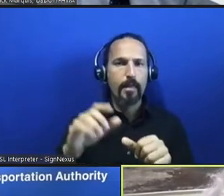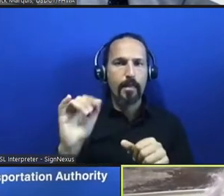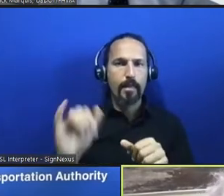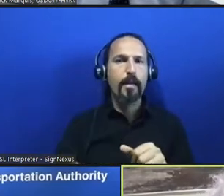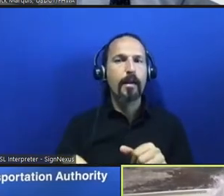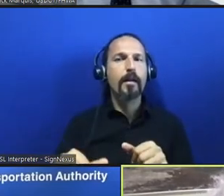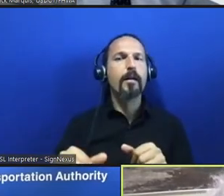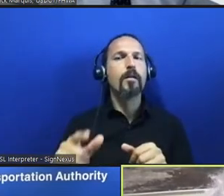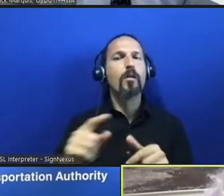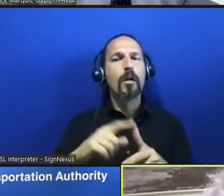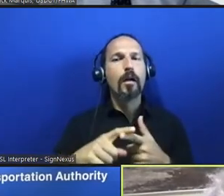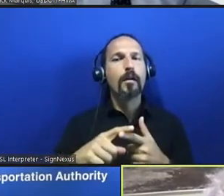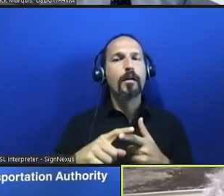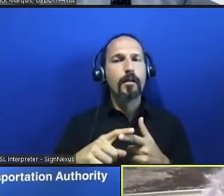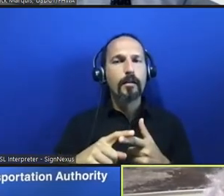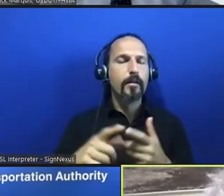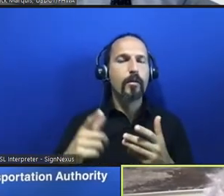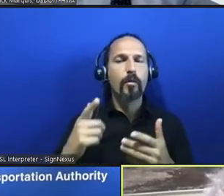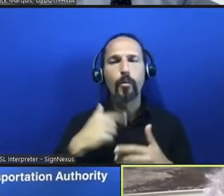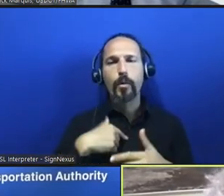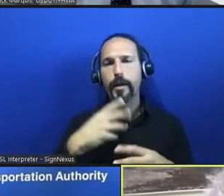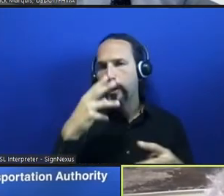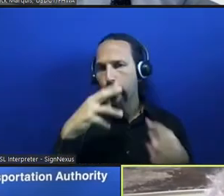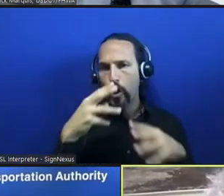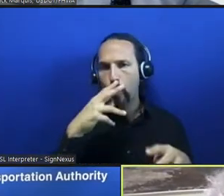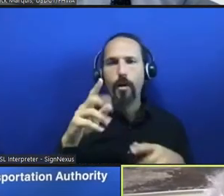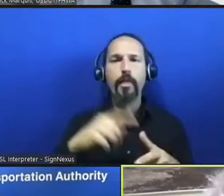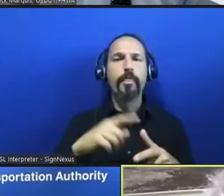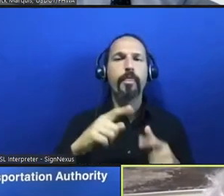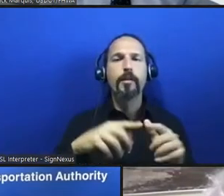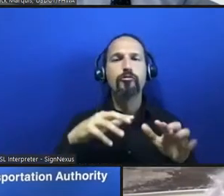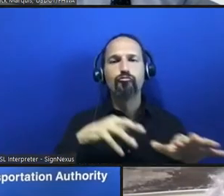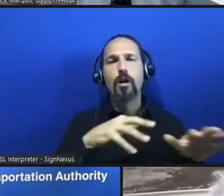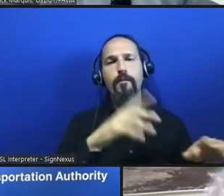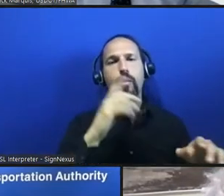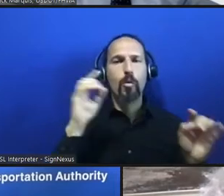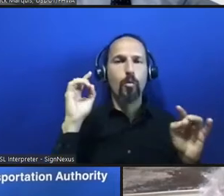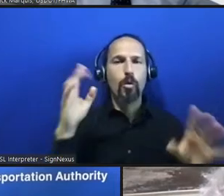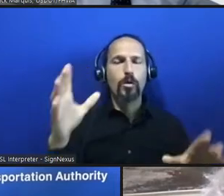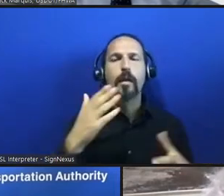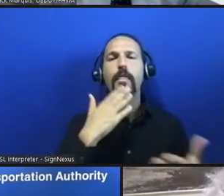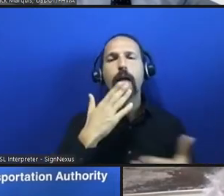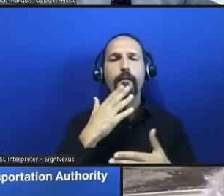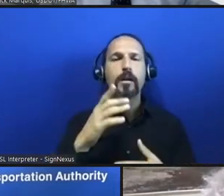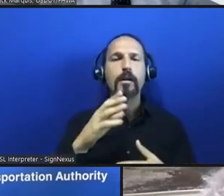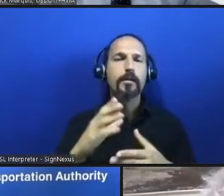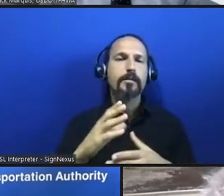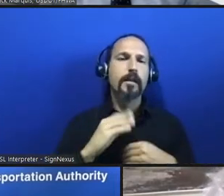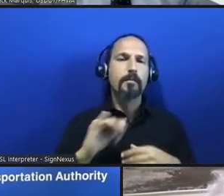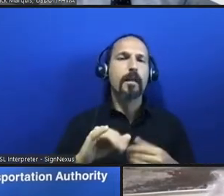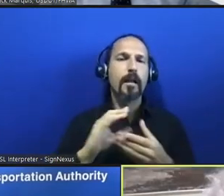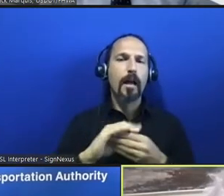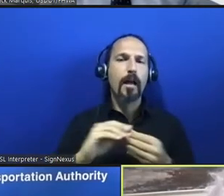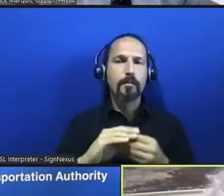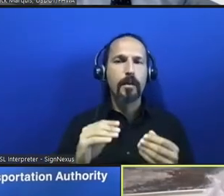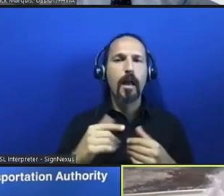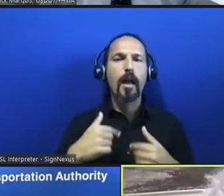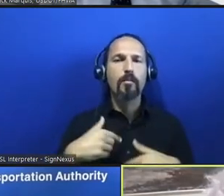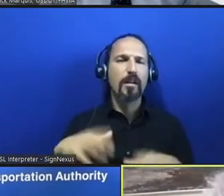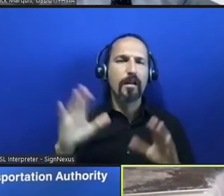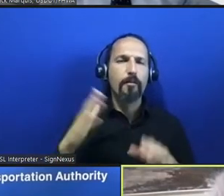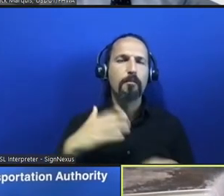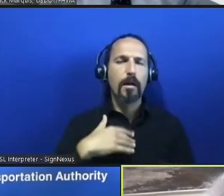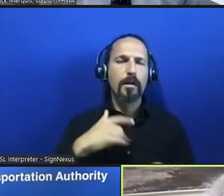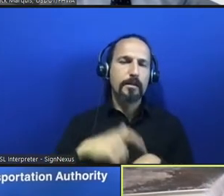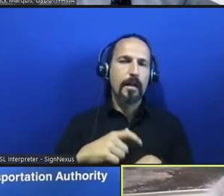we will be putting our heads in the sand and traffic conditions will worsen thank you for taking my comment into consideration I yield my